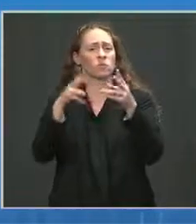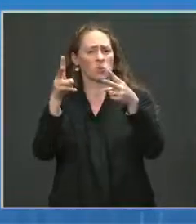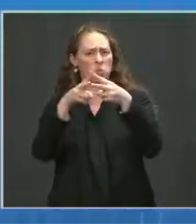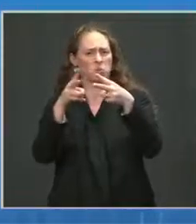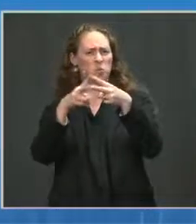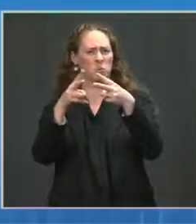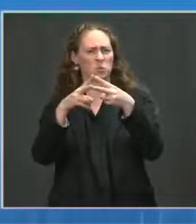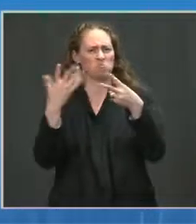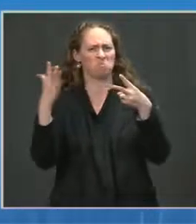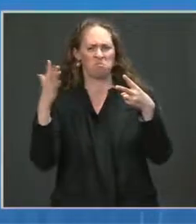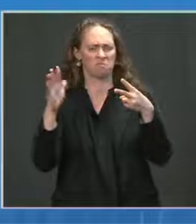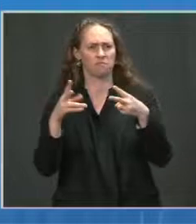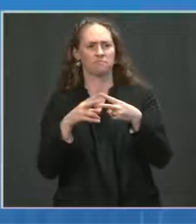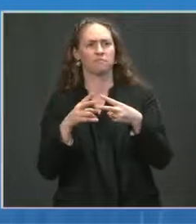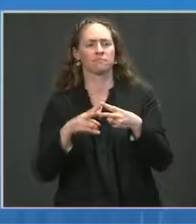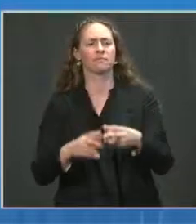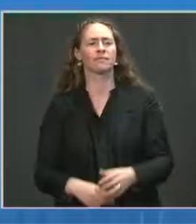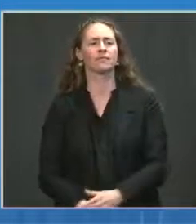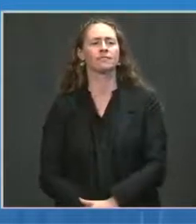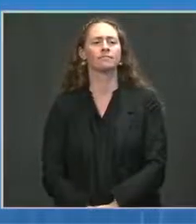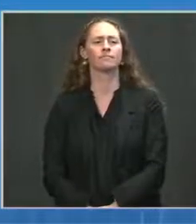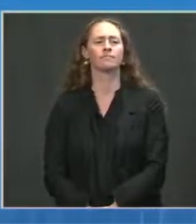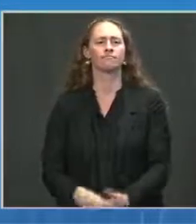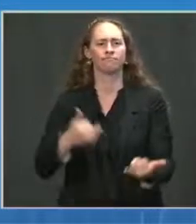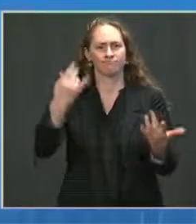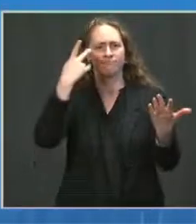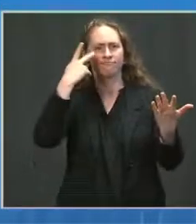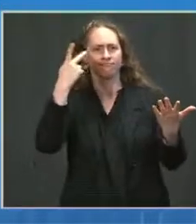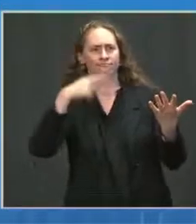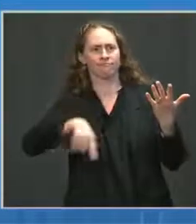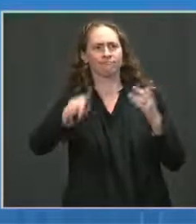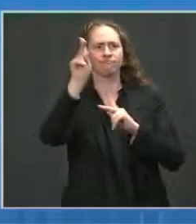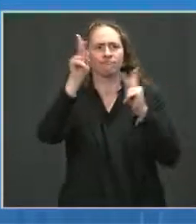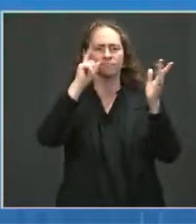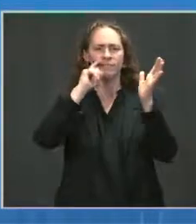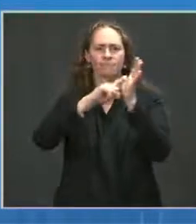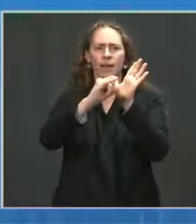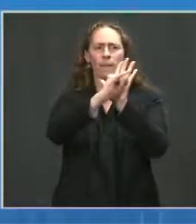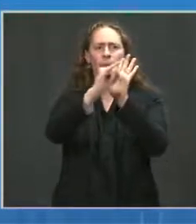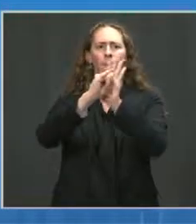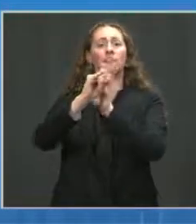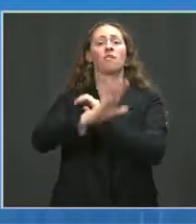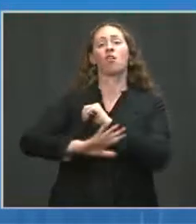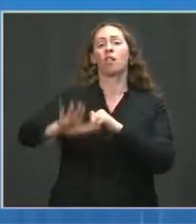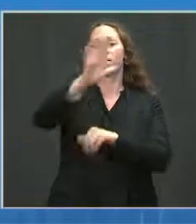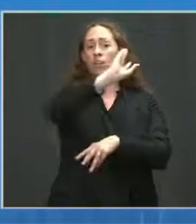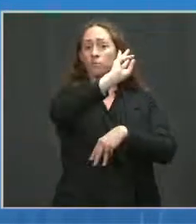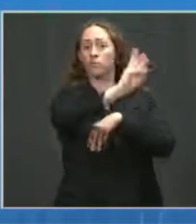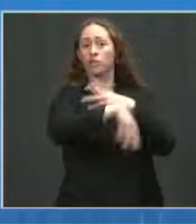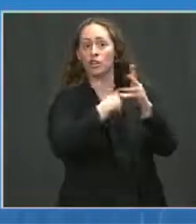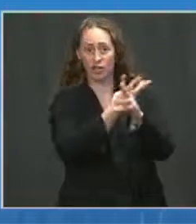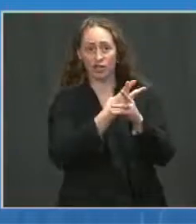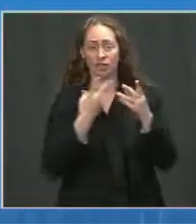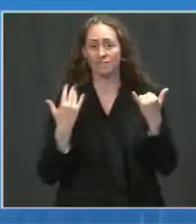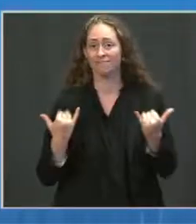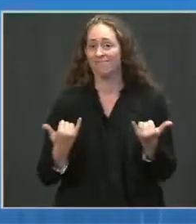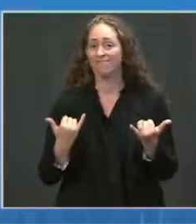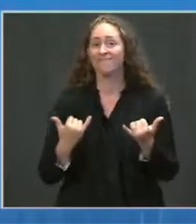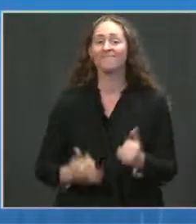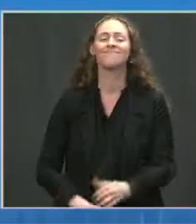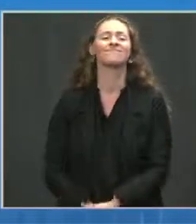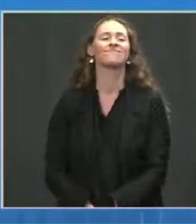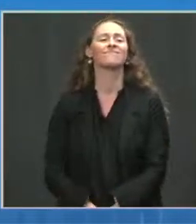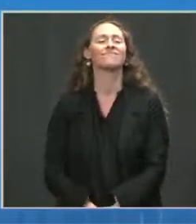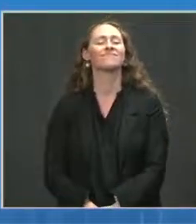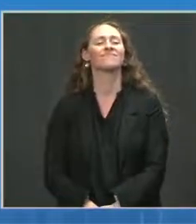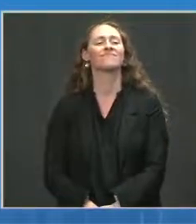much on the attention of people throughout the country and the world. The first is, as Dr. Walensky mentioned, the real